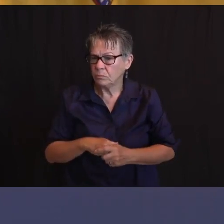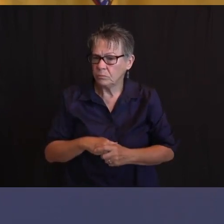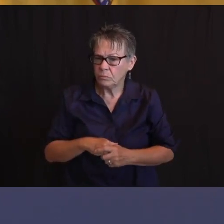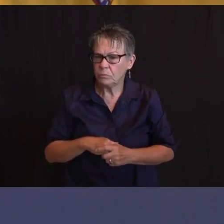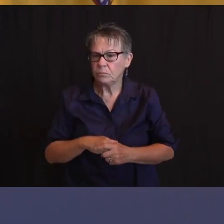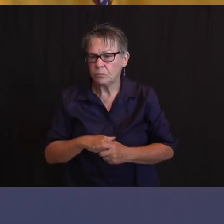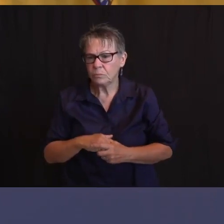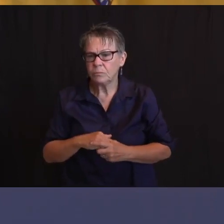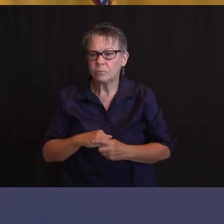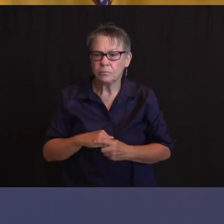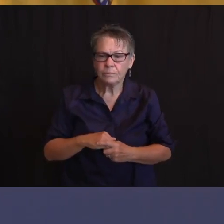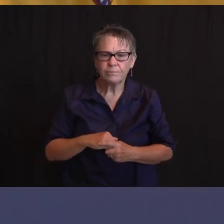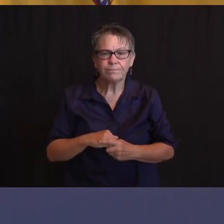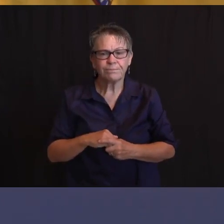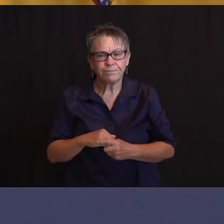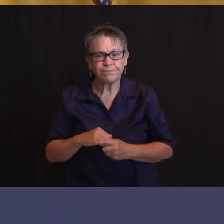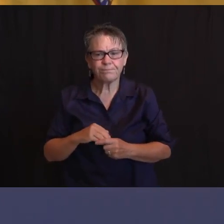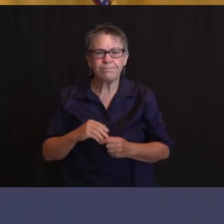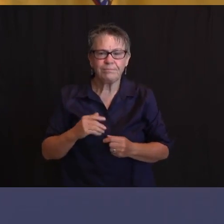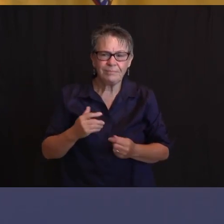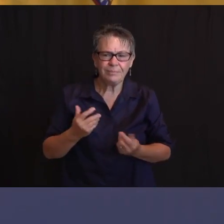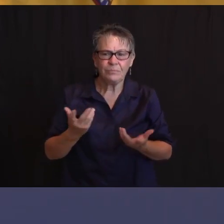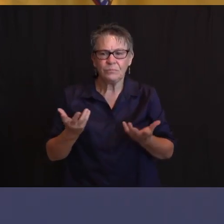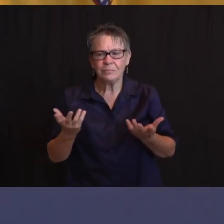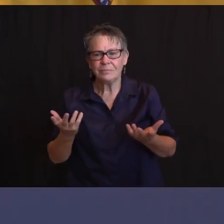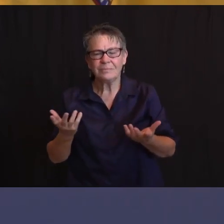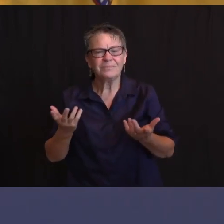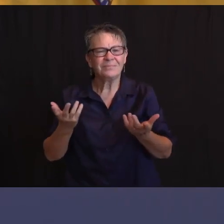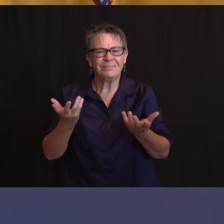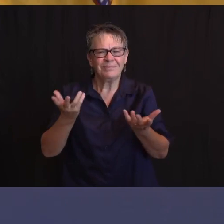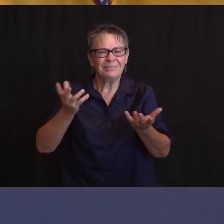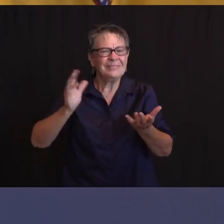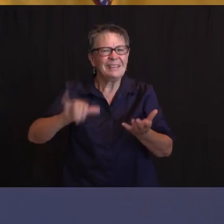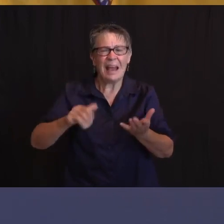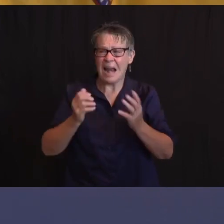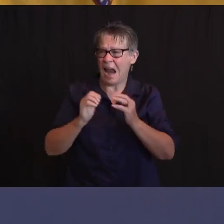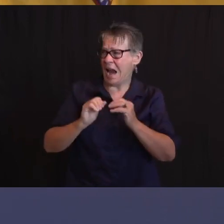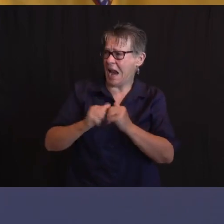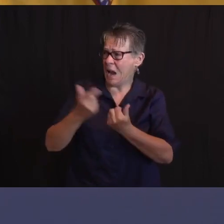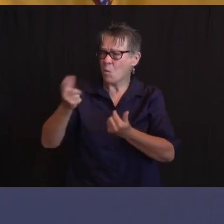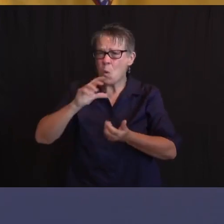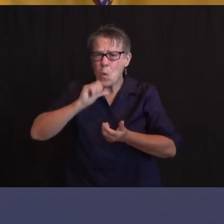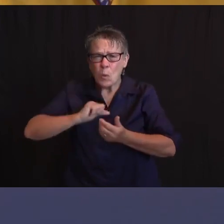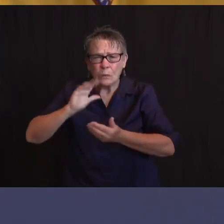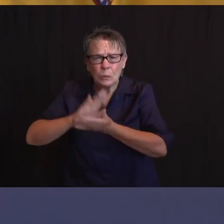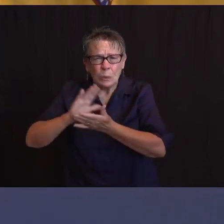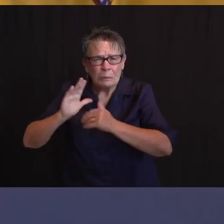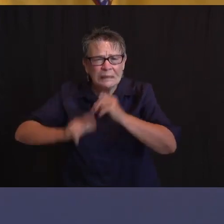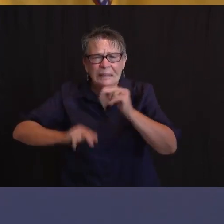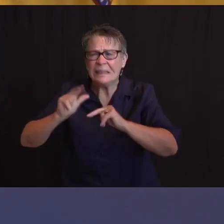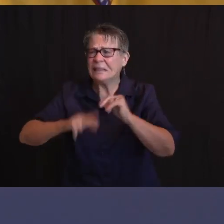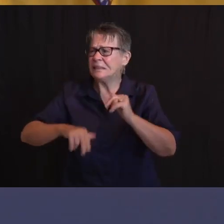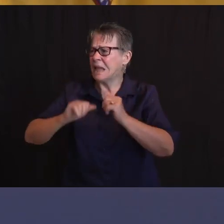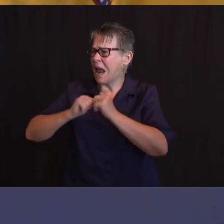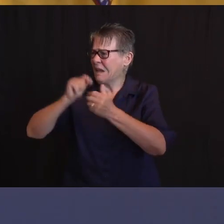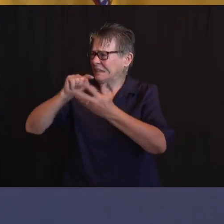coverings, or having the school properly designated in terms of where the 6